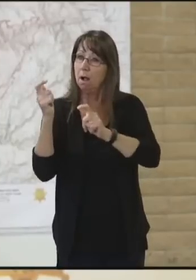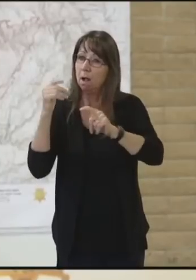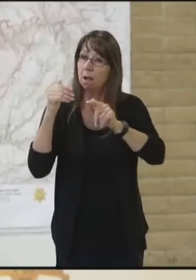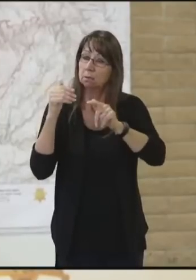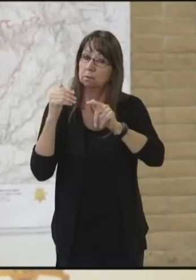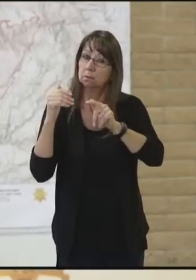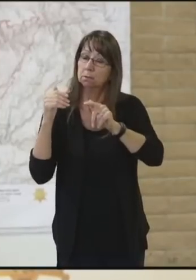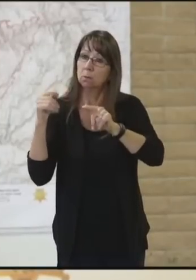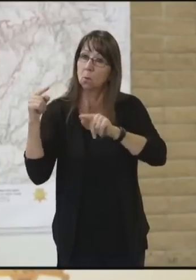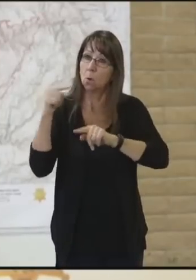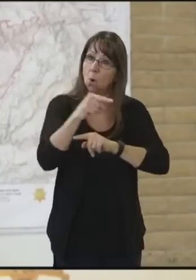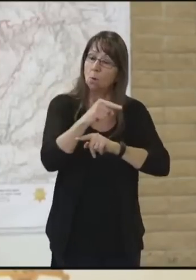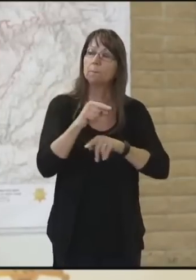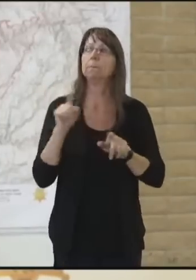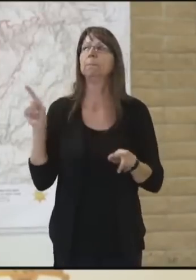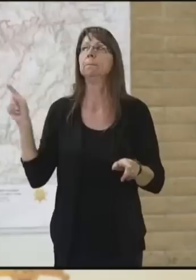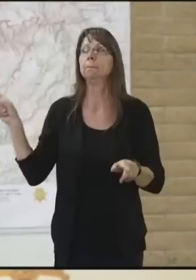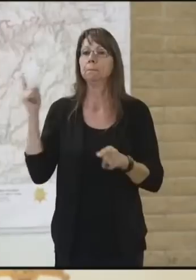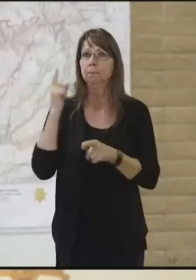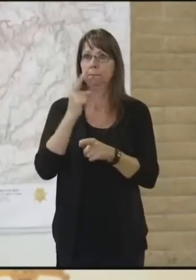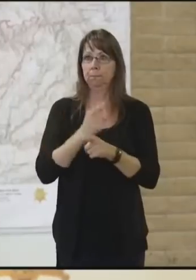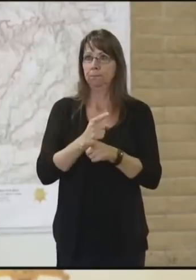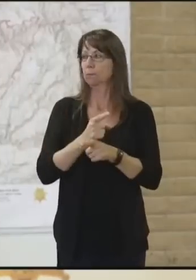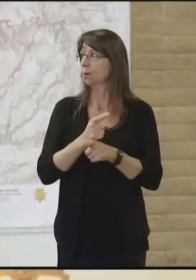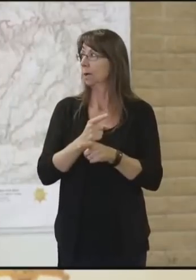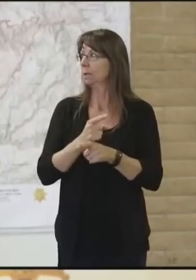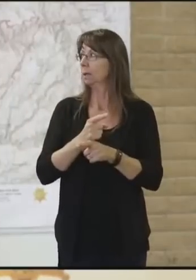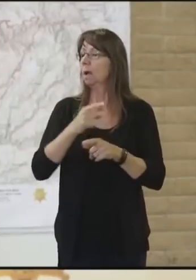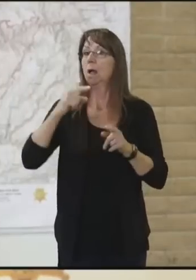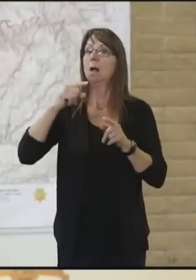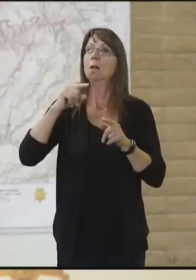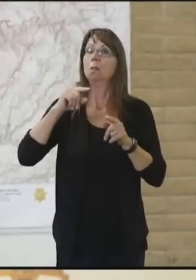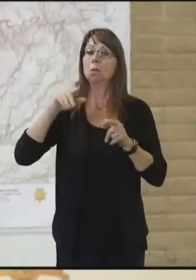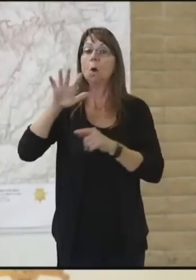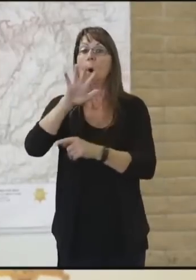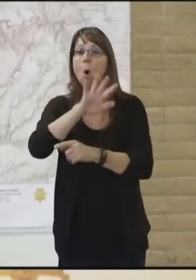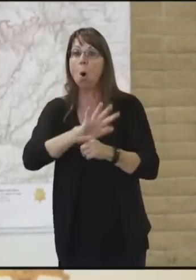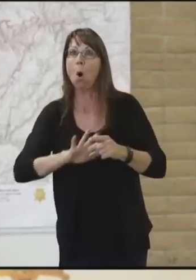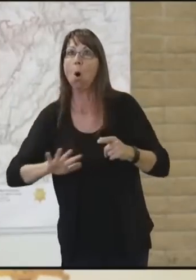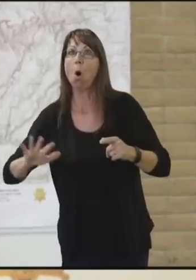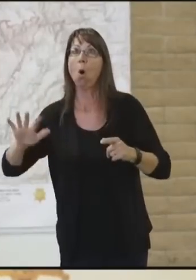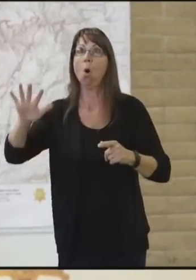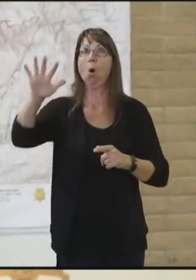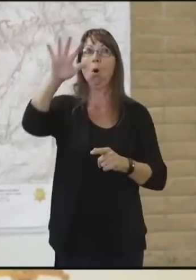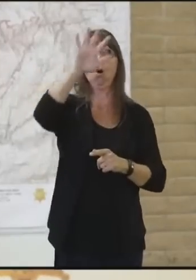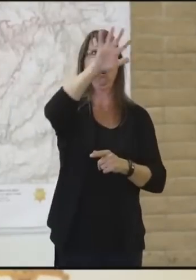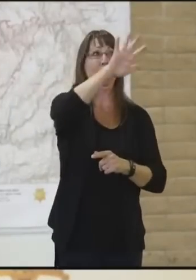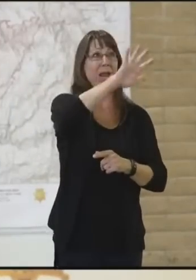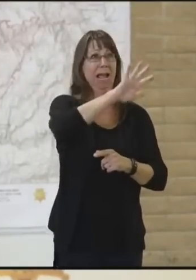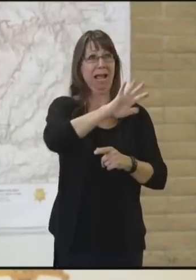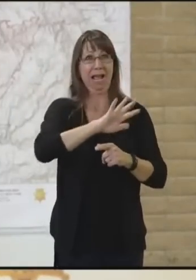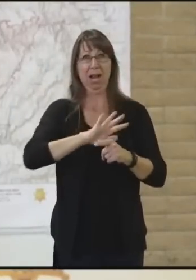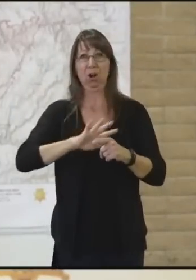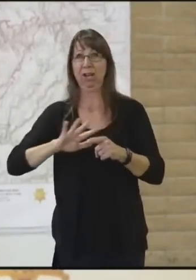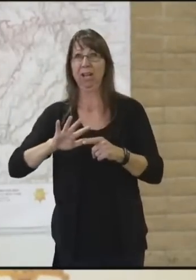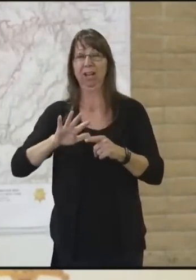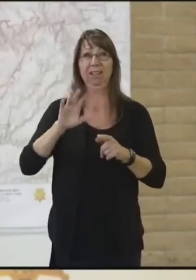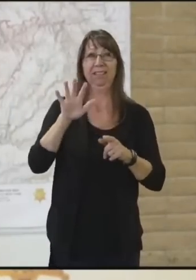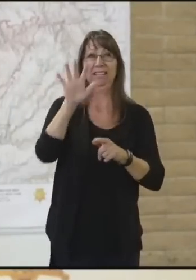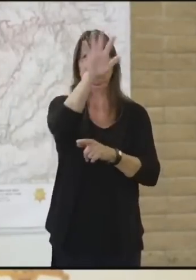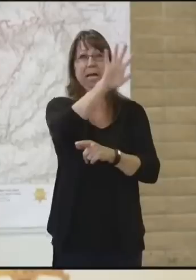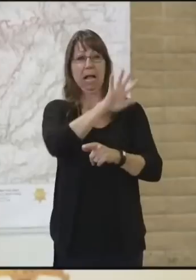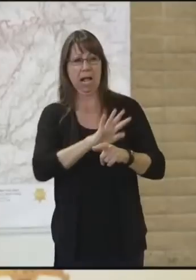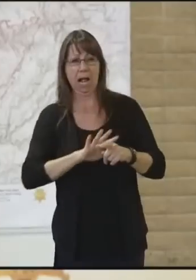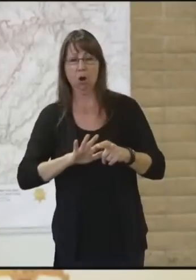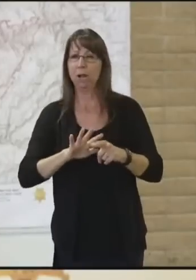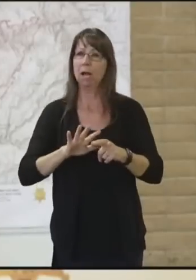the fire is in the entire perimeter of the fire, with a few exceptions, is in areas where there is heavy